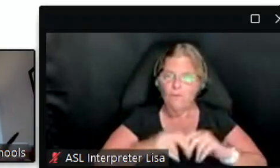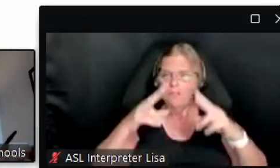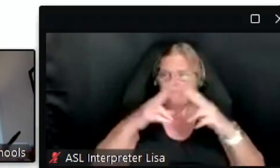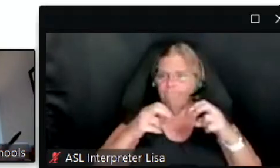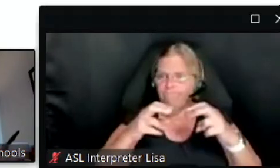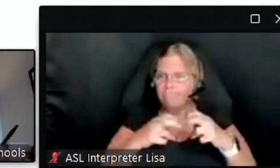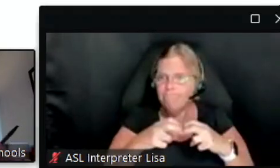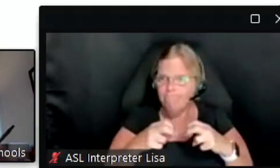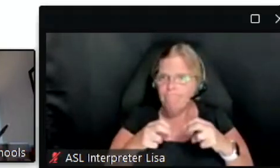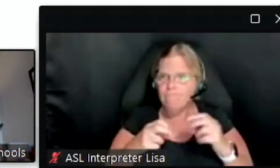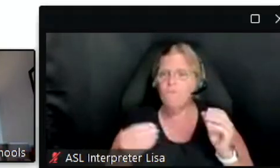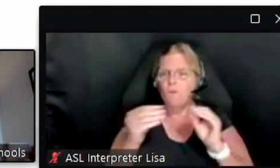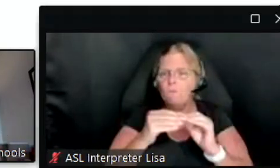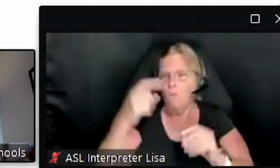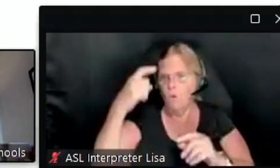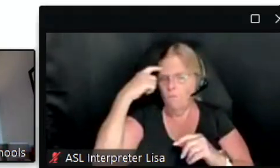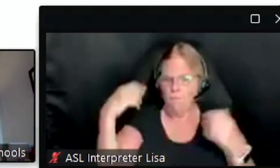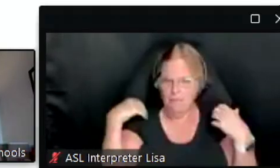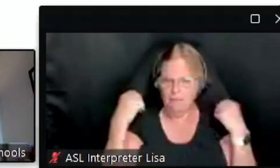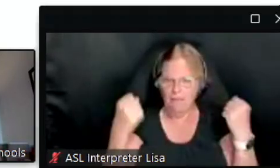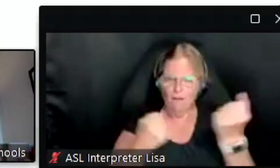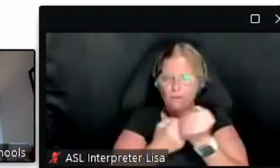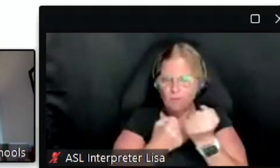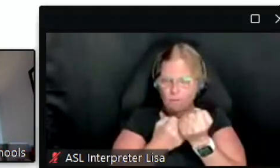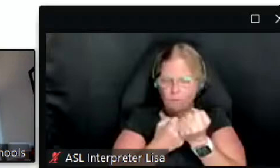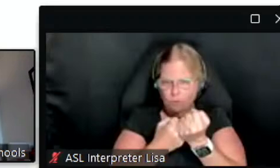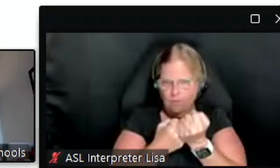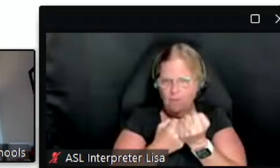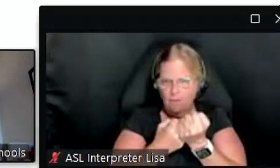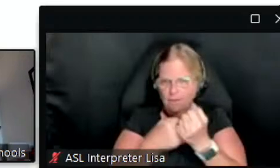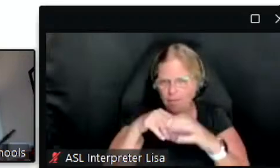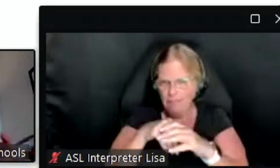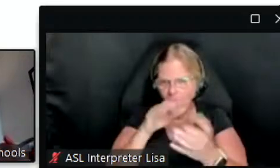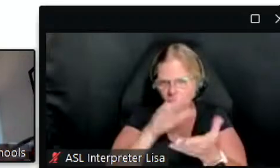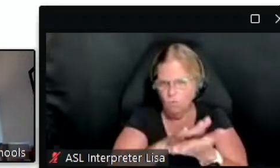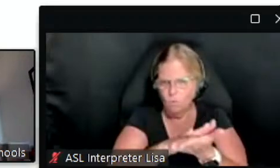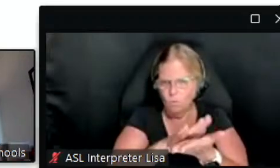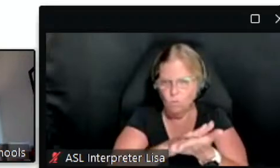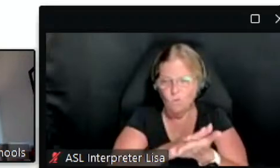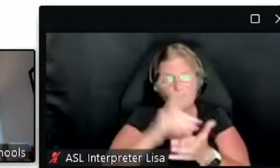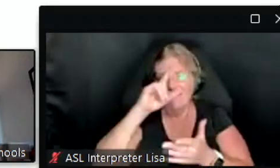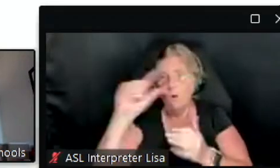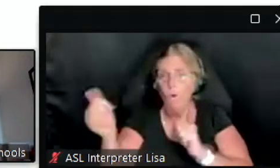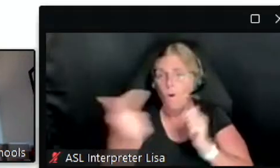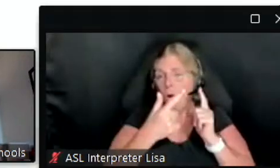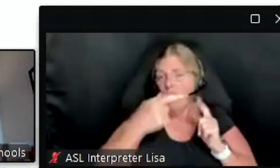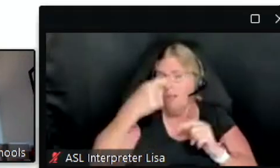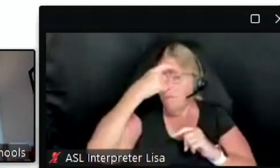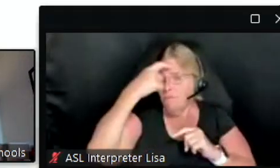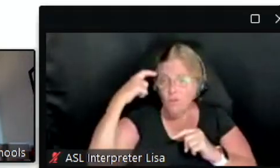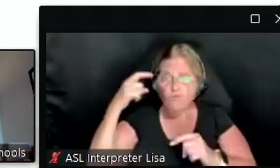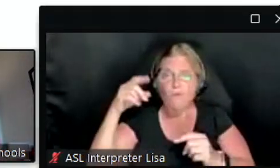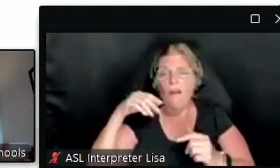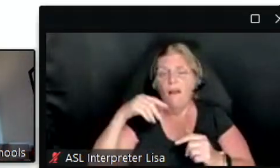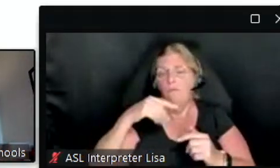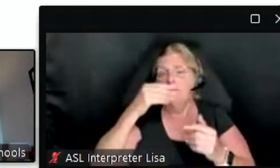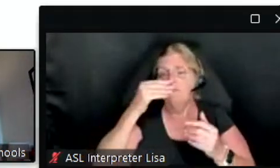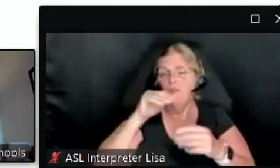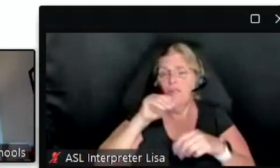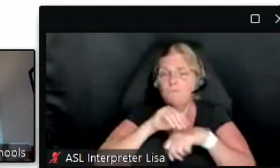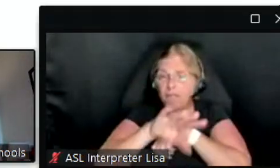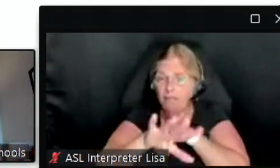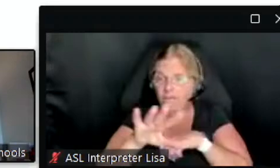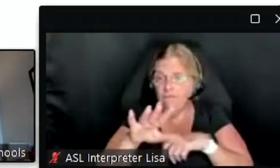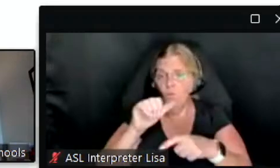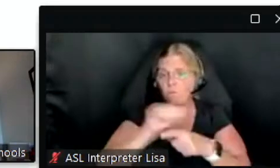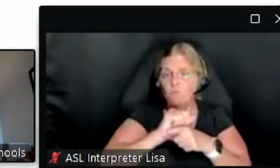more mental health supports in our schools for everyone, and just more trauma-informed care training. Teachers feel like